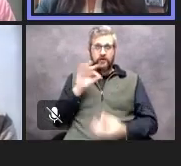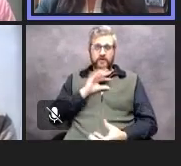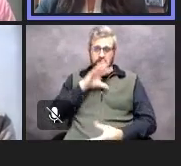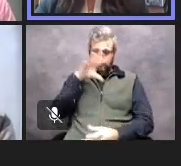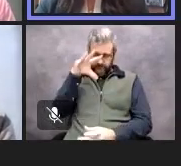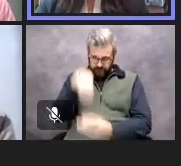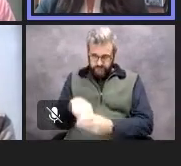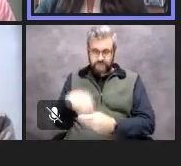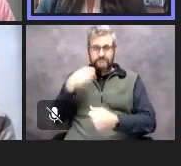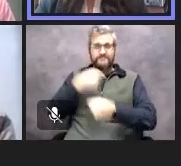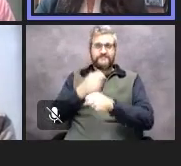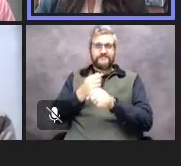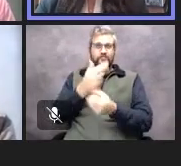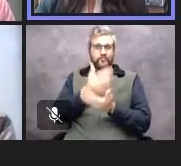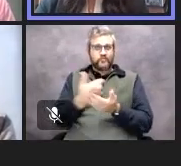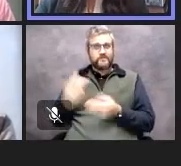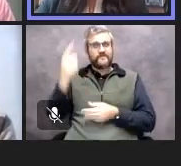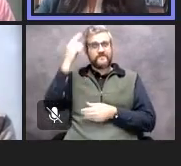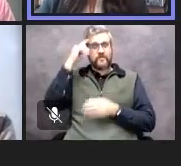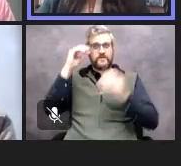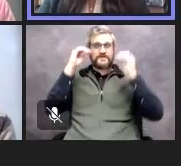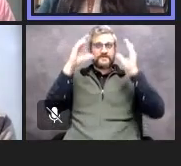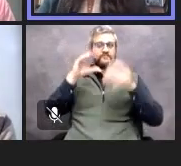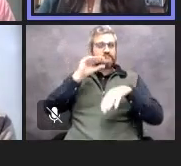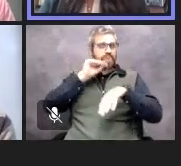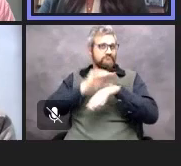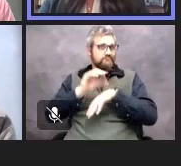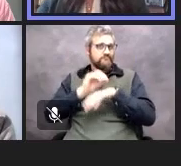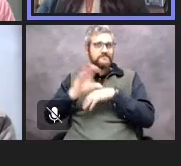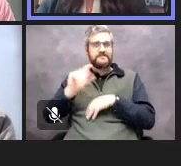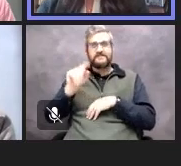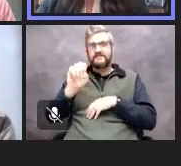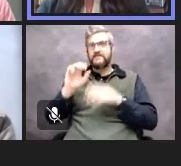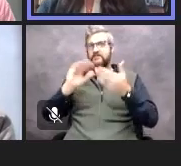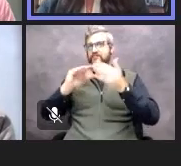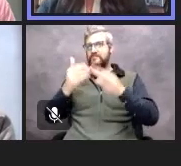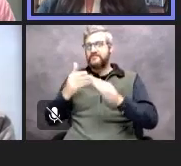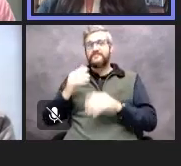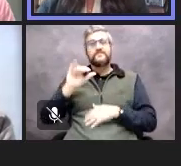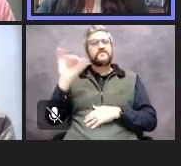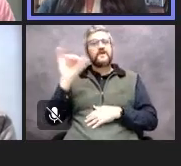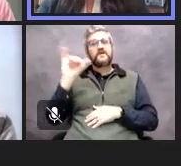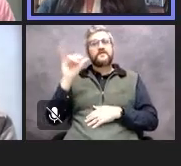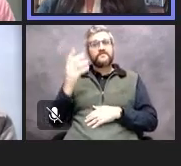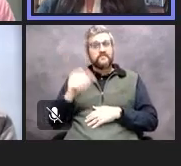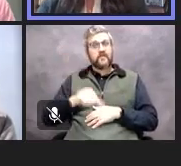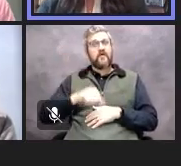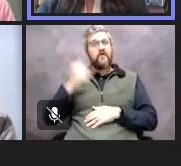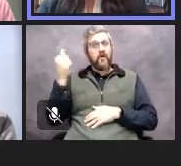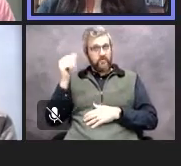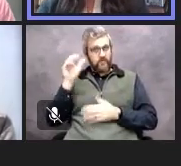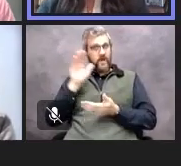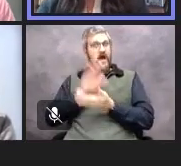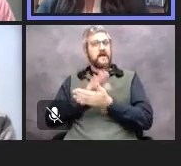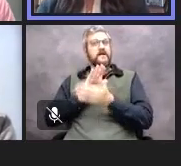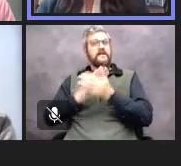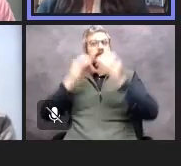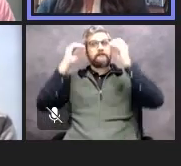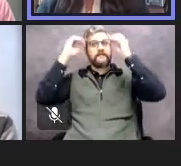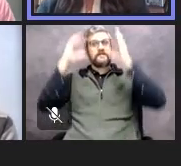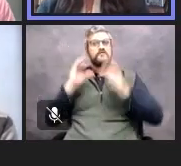these resources for teachers and counselors in our CTE community and other academic teachers as